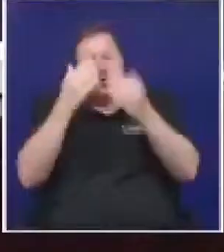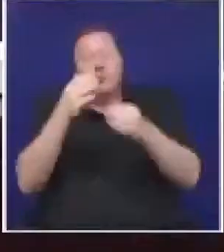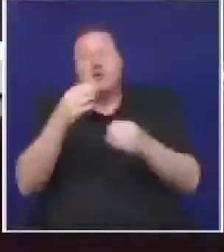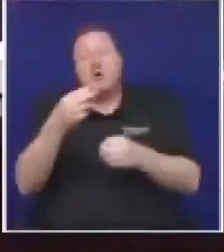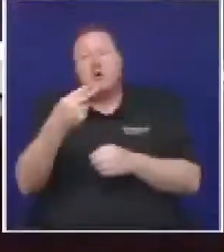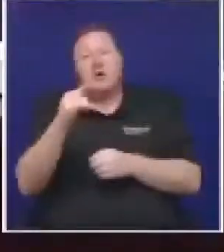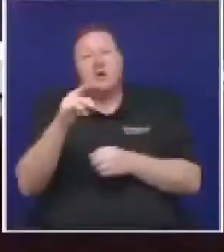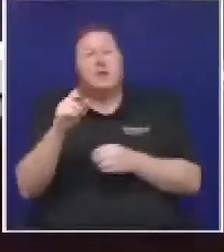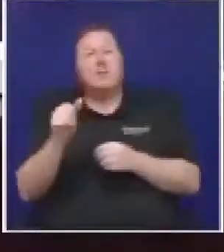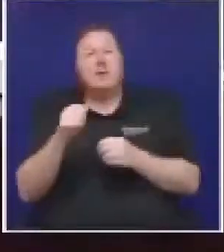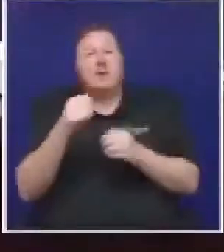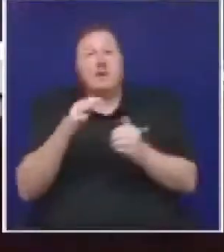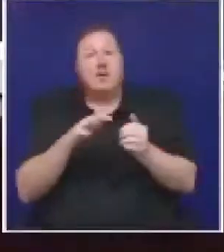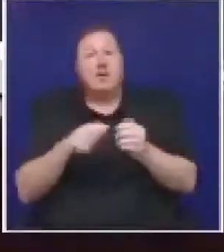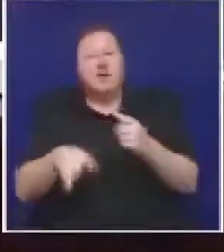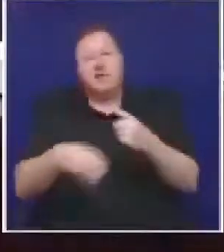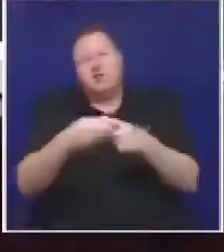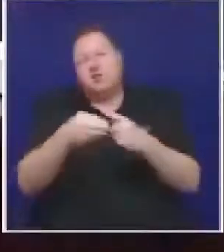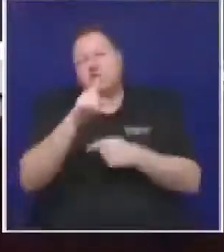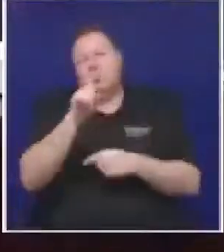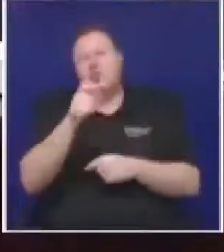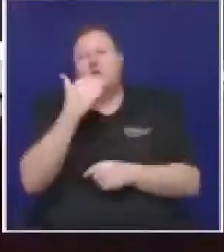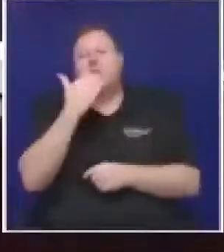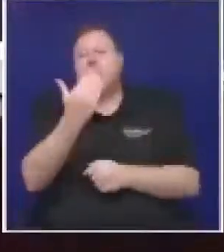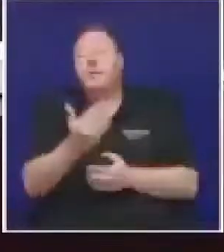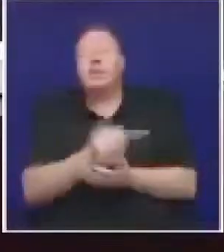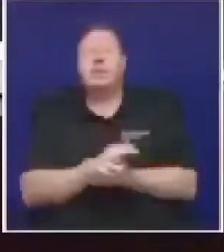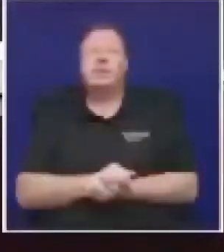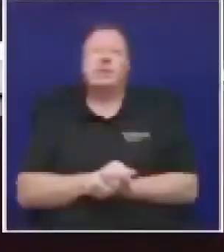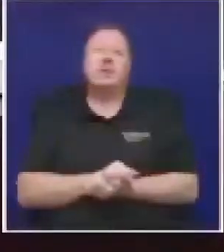the follow-up. One of the